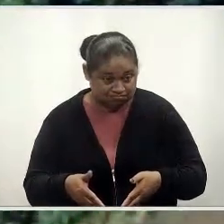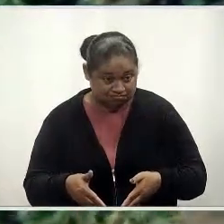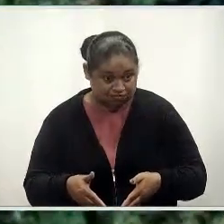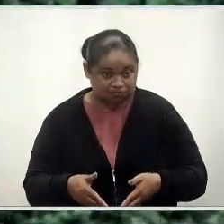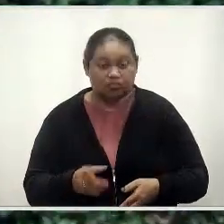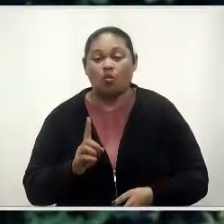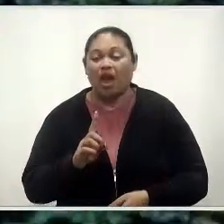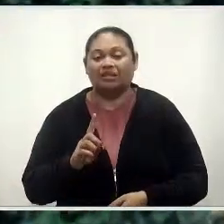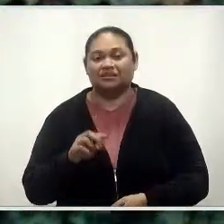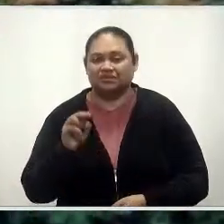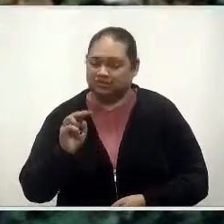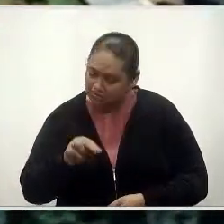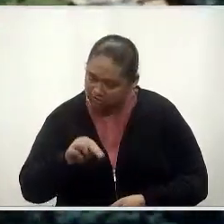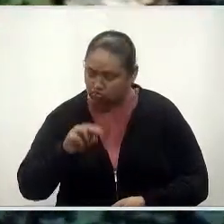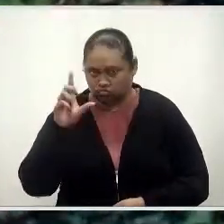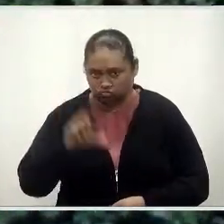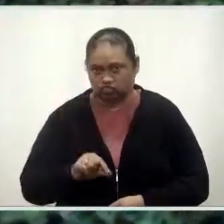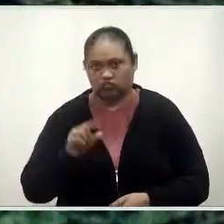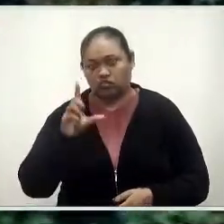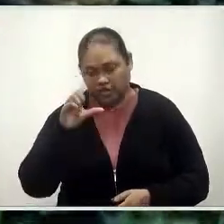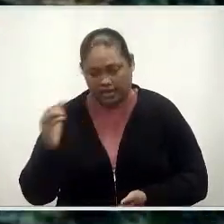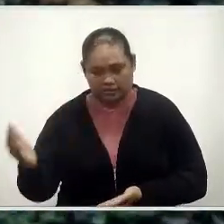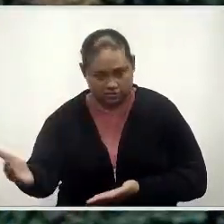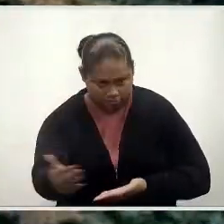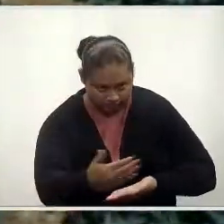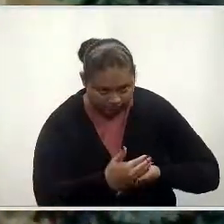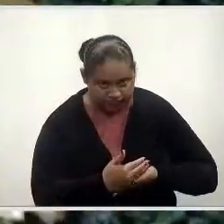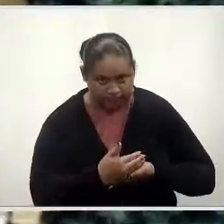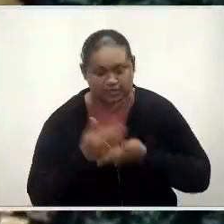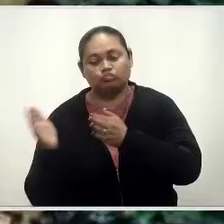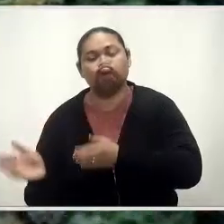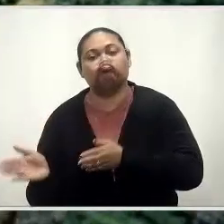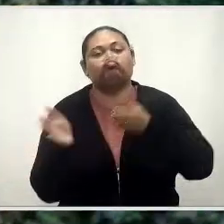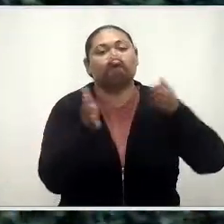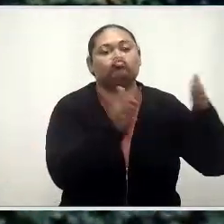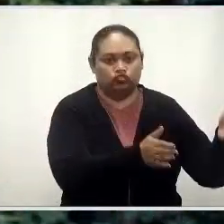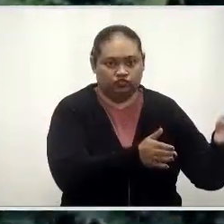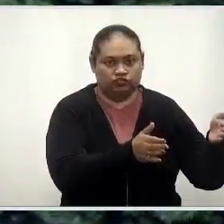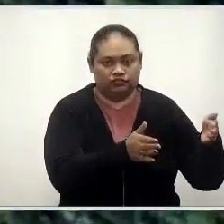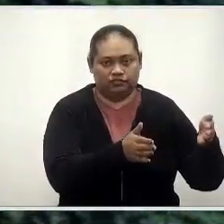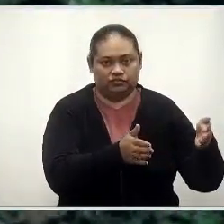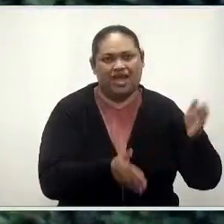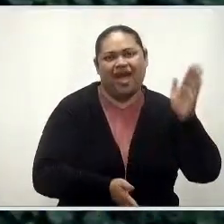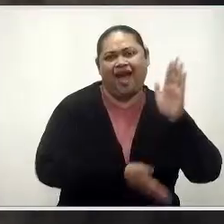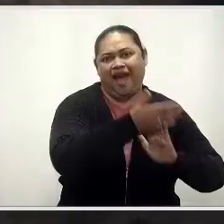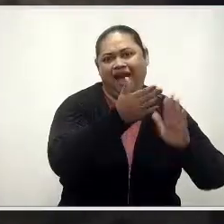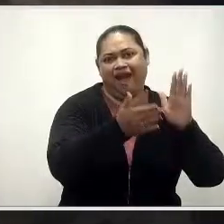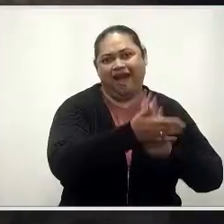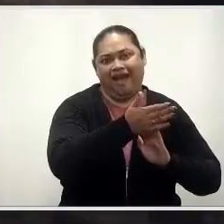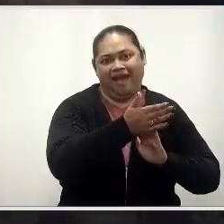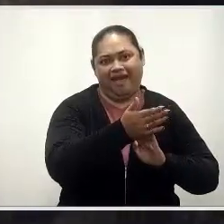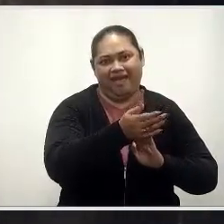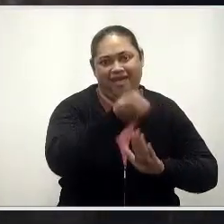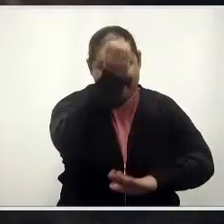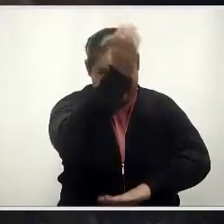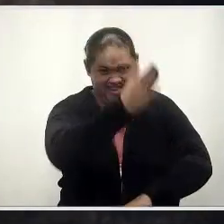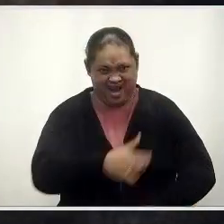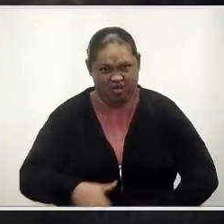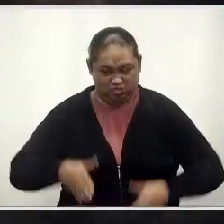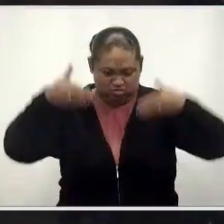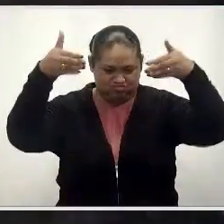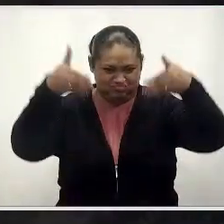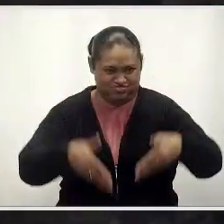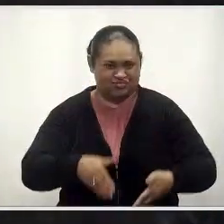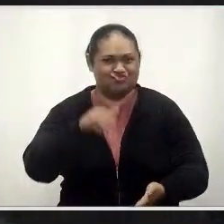needs that needs to be done so that they can preserve, or they can be relocated to a higher ground. And for